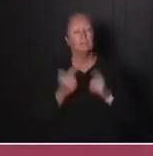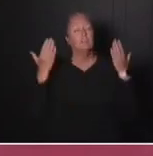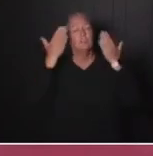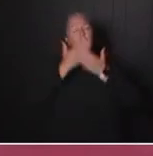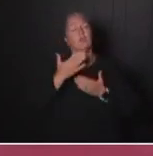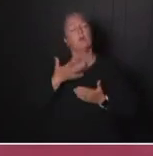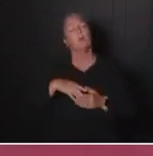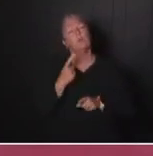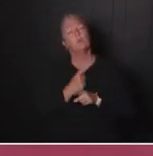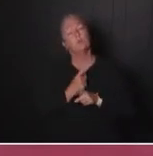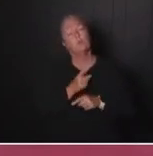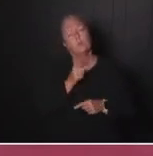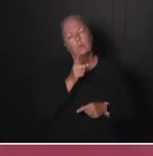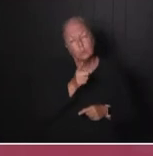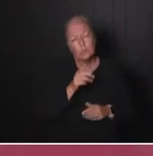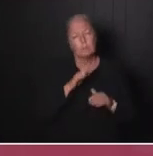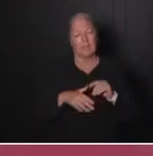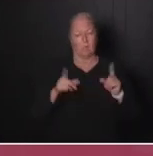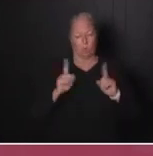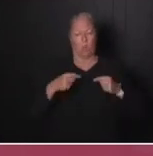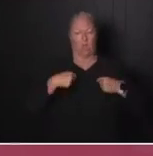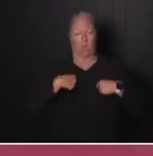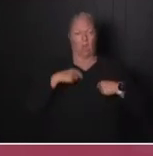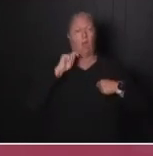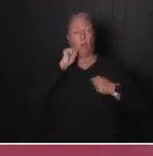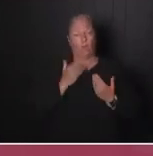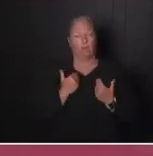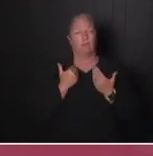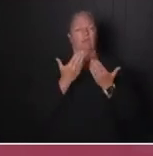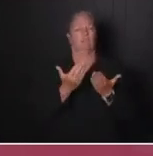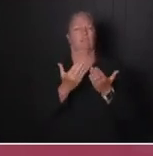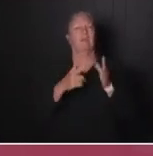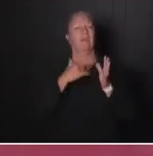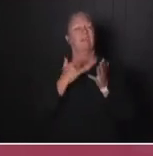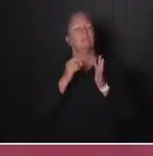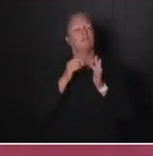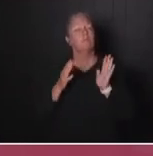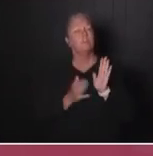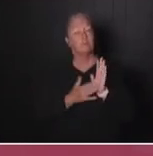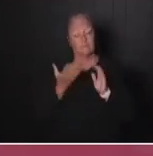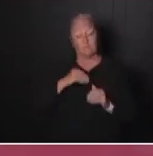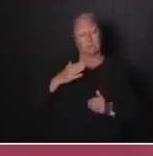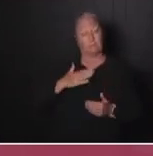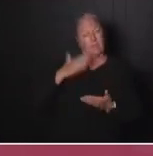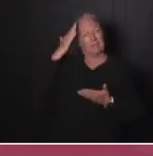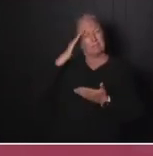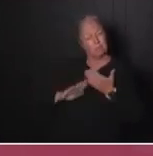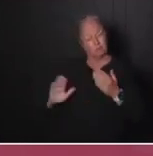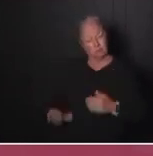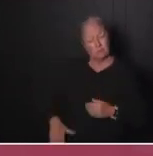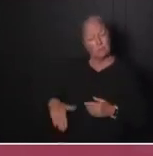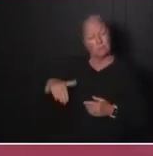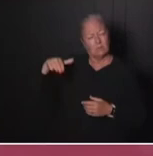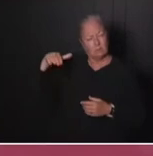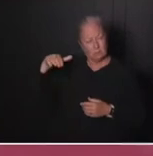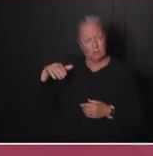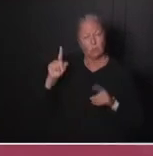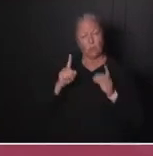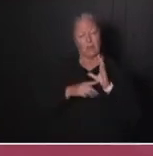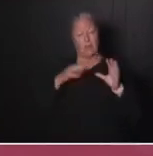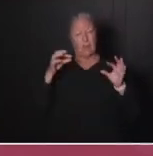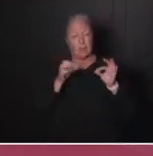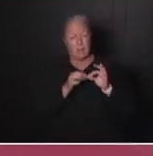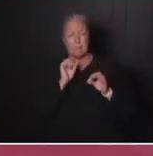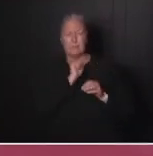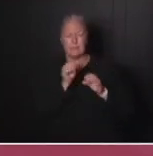the values that I would bring to the Prime Ministership, shaped by where I have come from and the vision that Labor offers